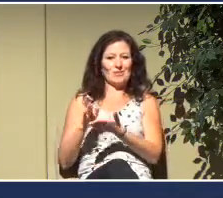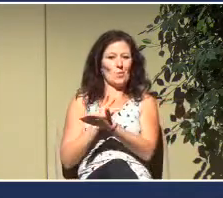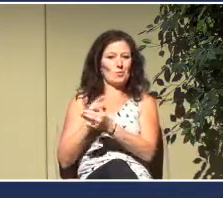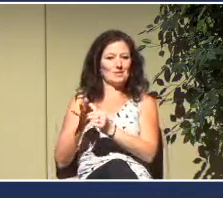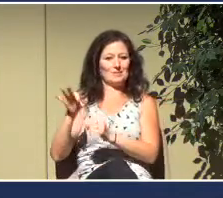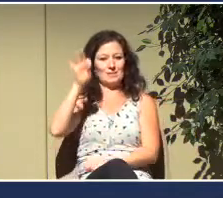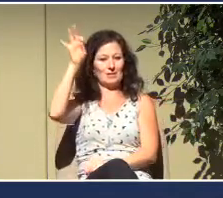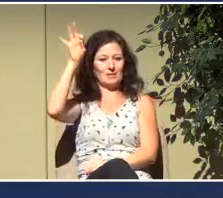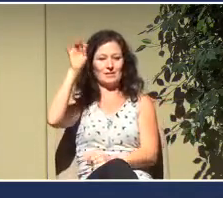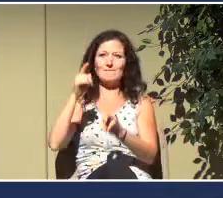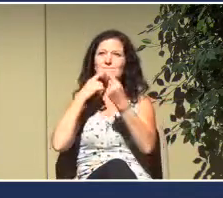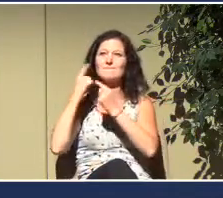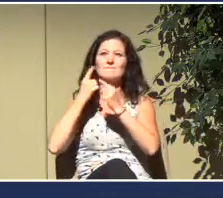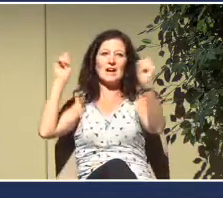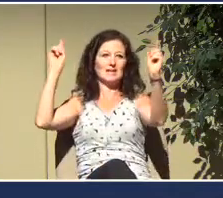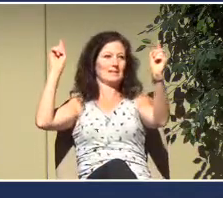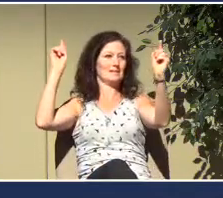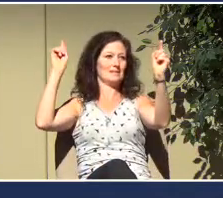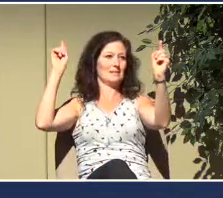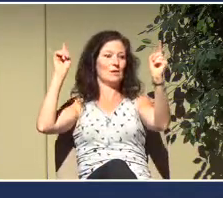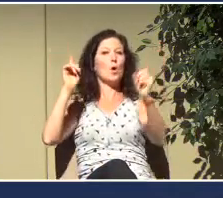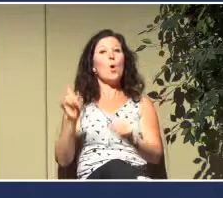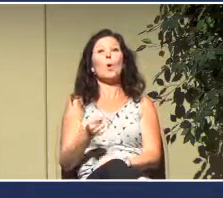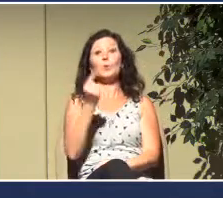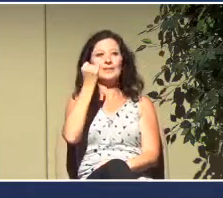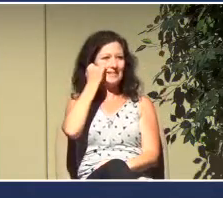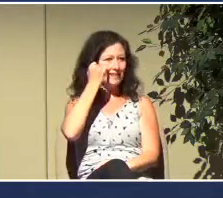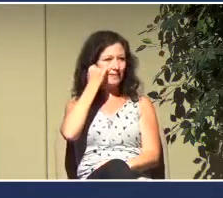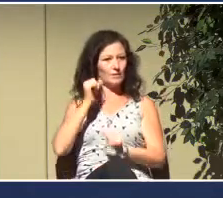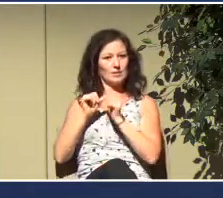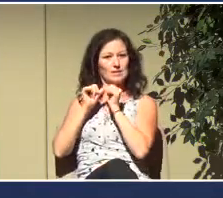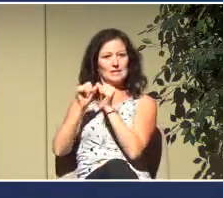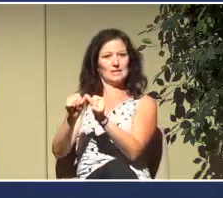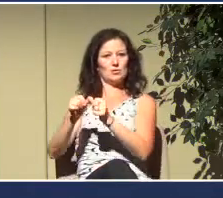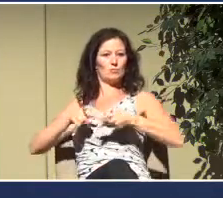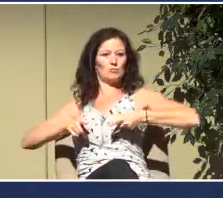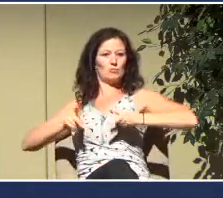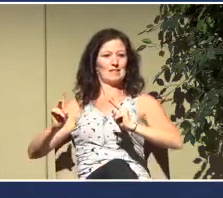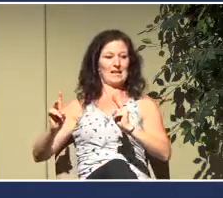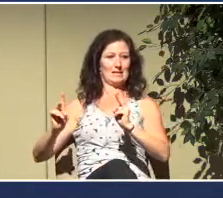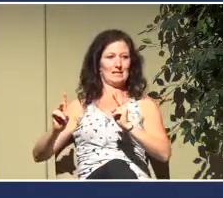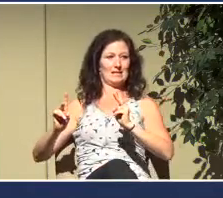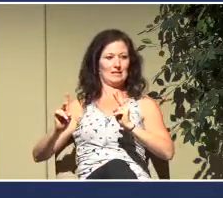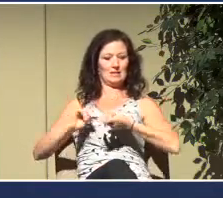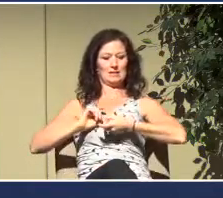effective only in those who continue to let the Spirit change their lives.